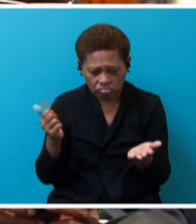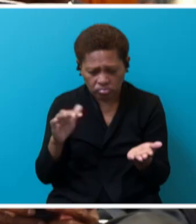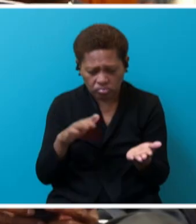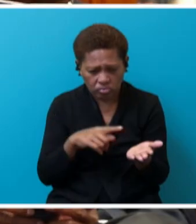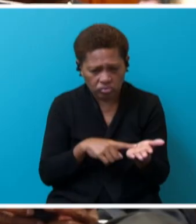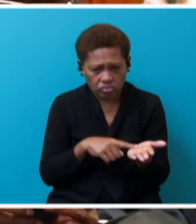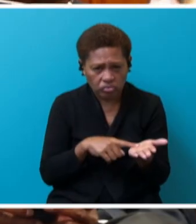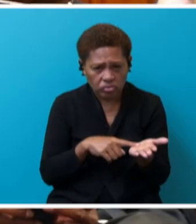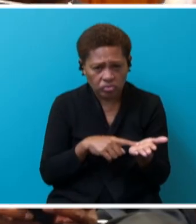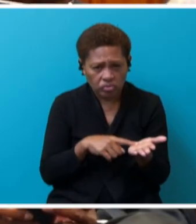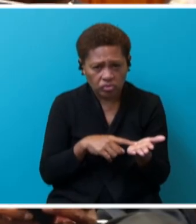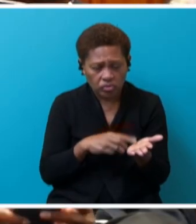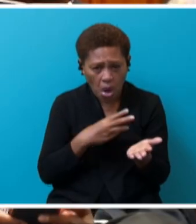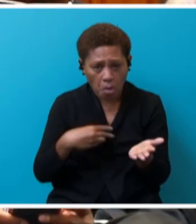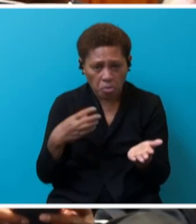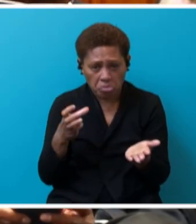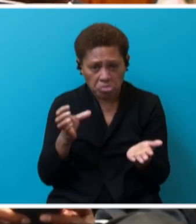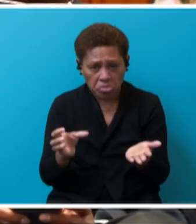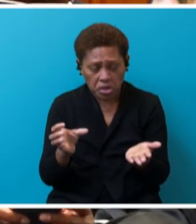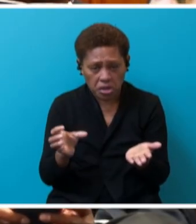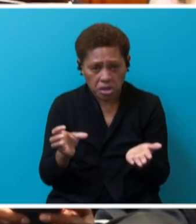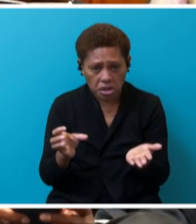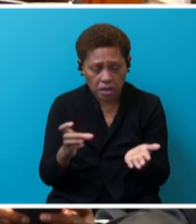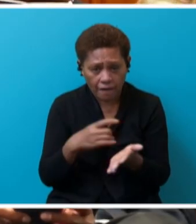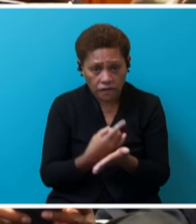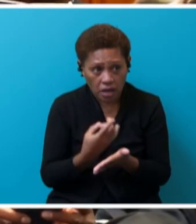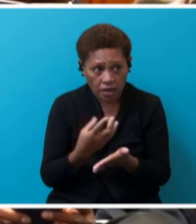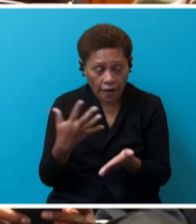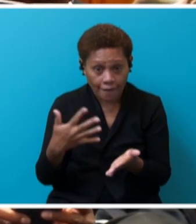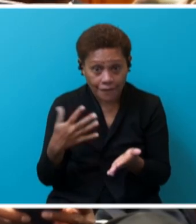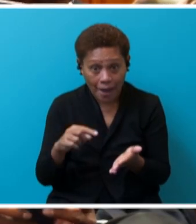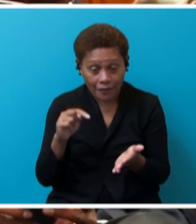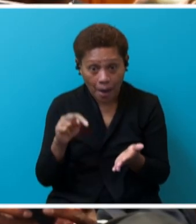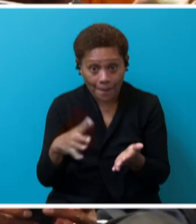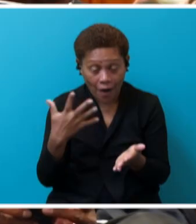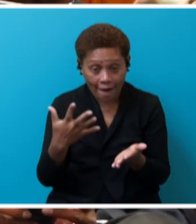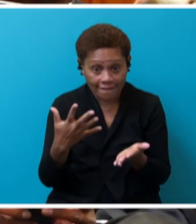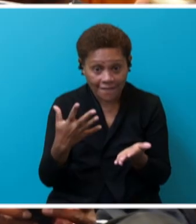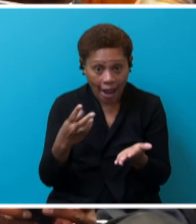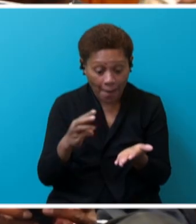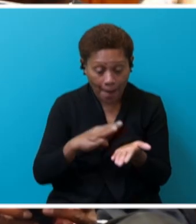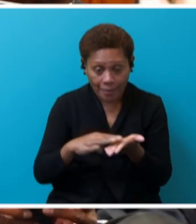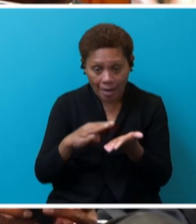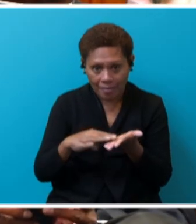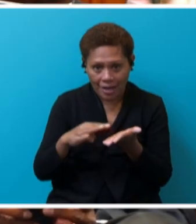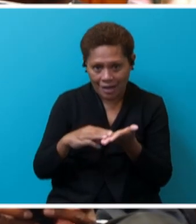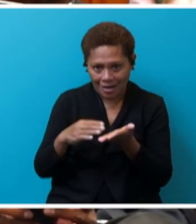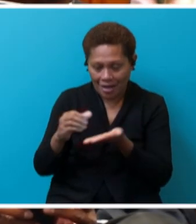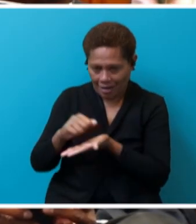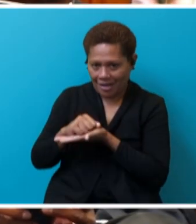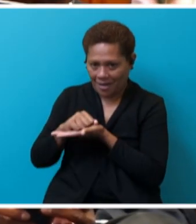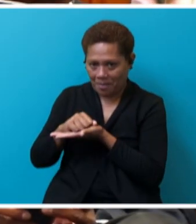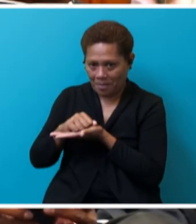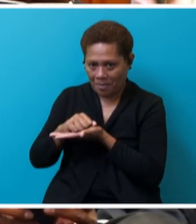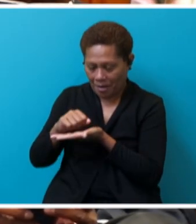Minister of Finance. 15.1 million has been set aside for the wastewater program. Major projects include